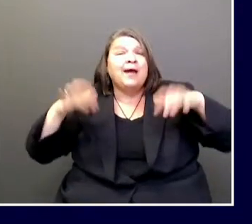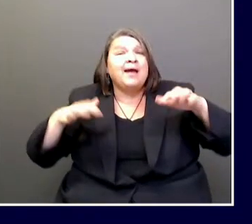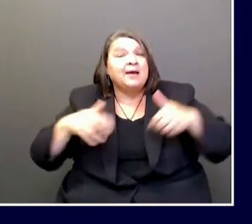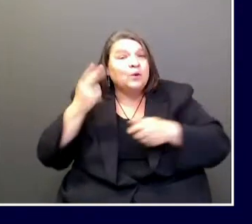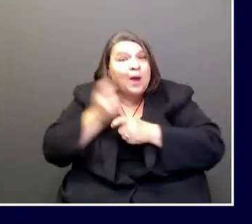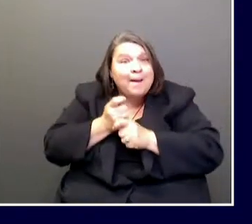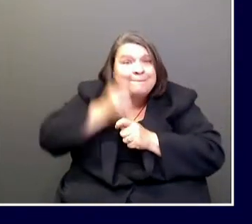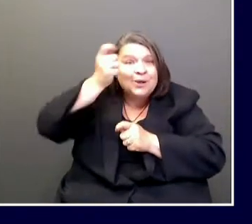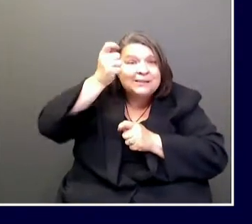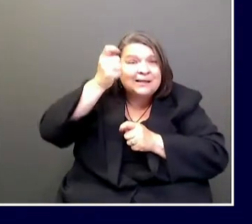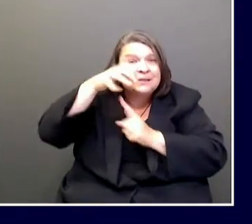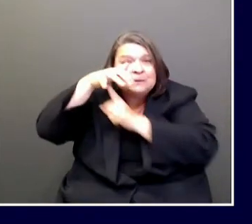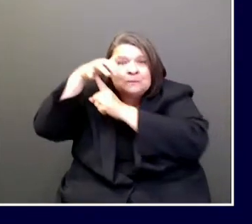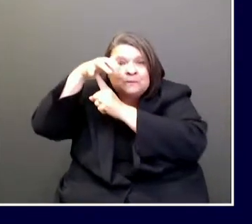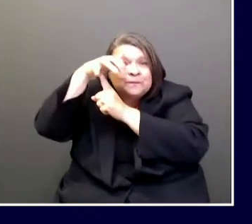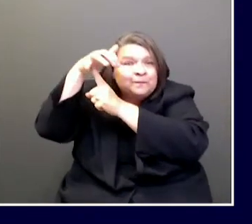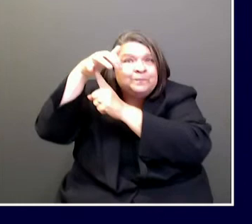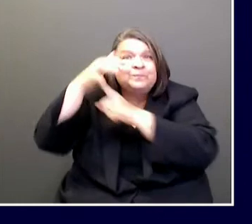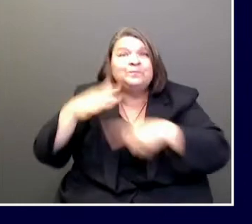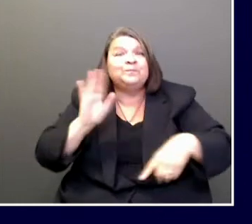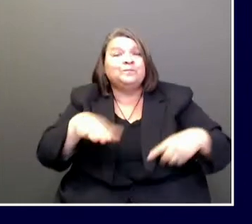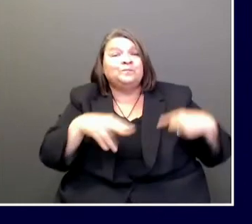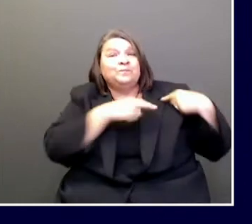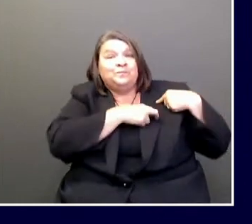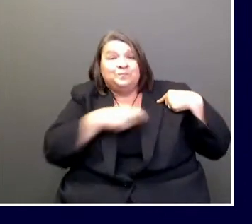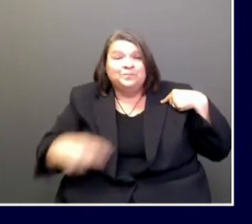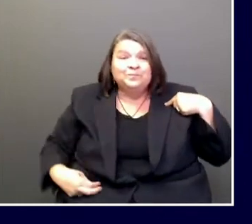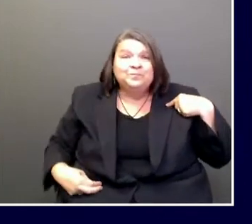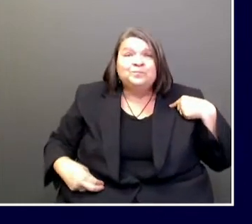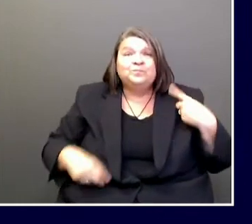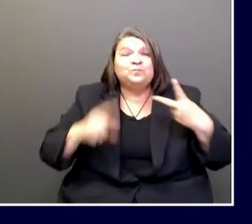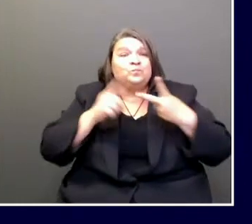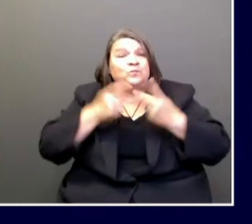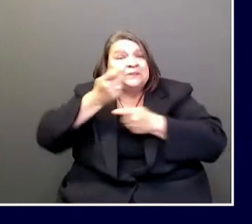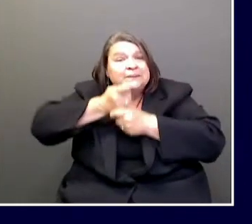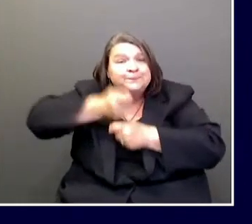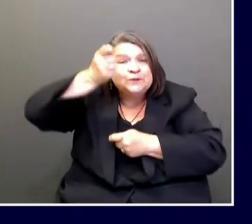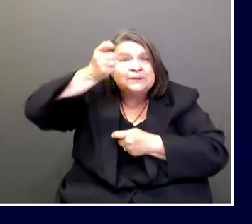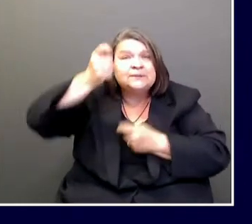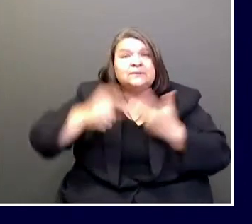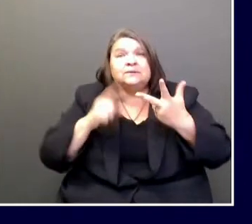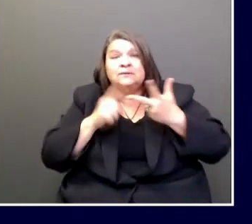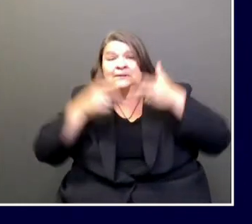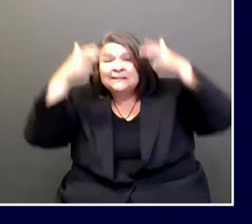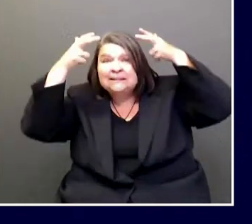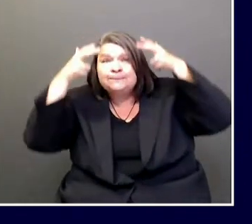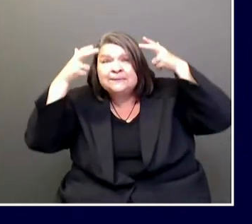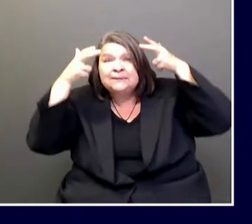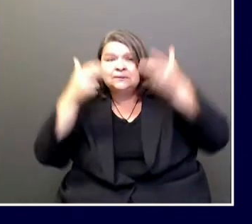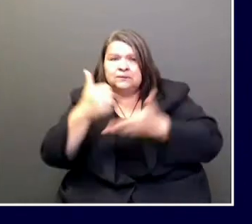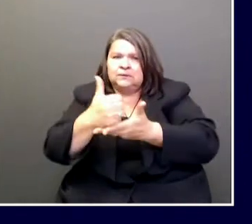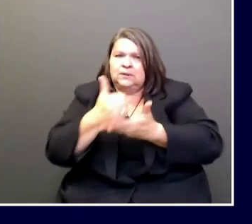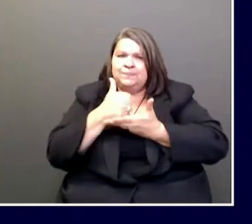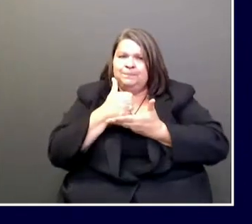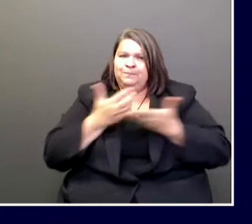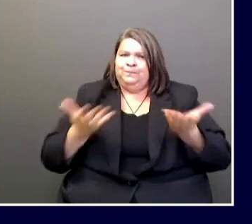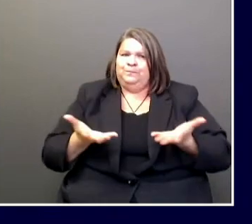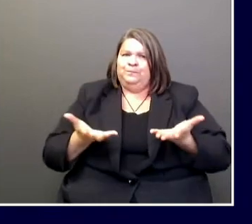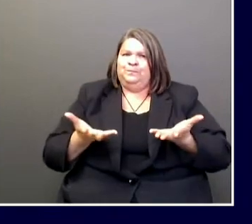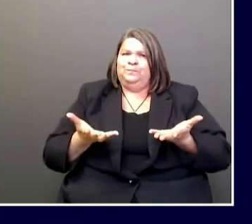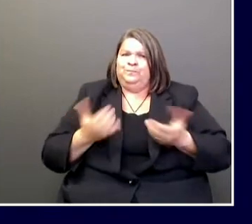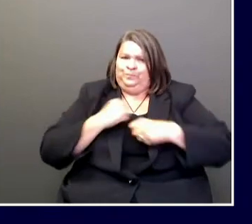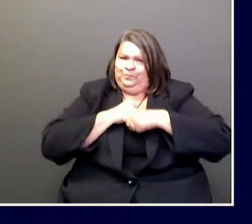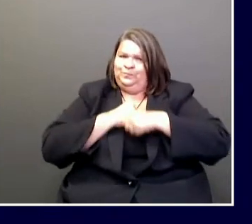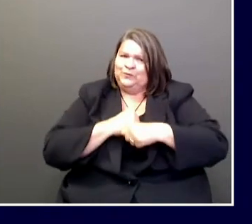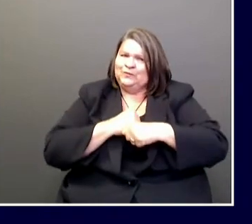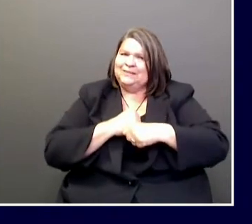absolute in their protection, and all of them require additional measures to ensure safety,